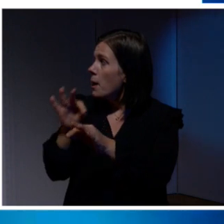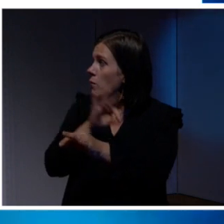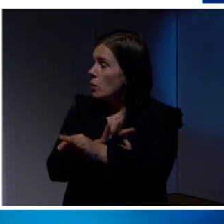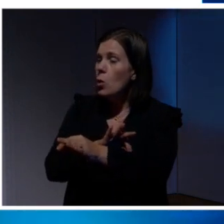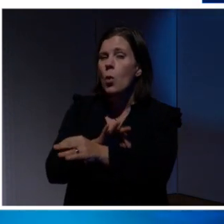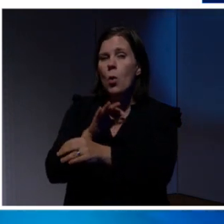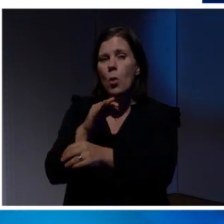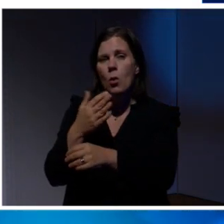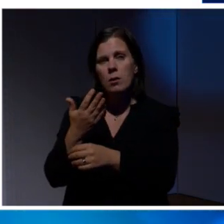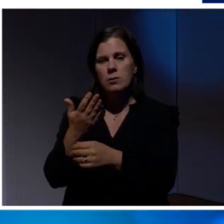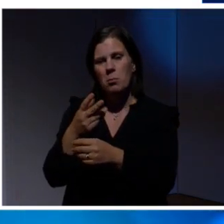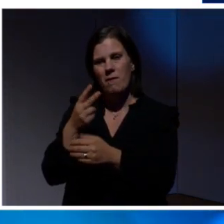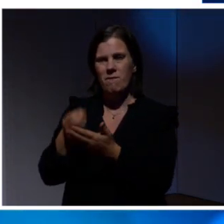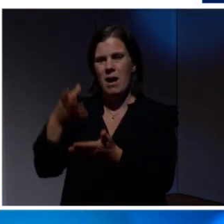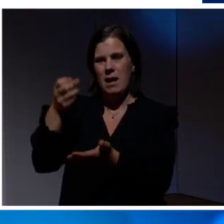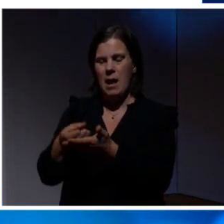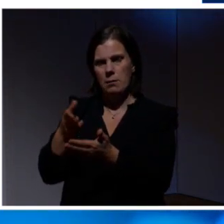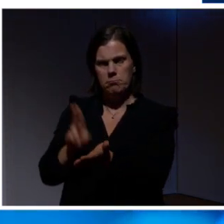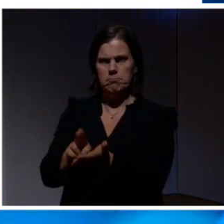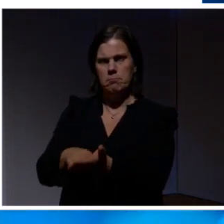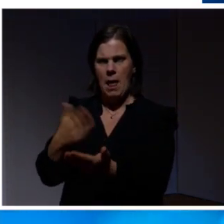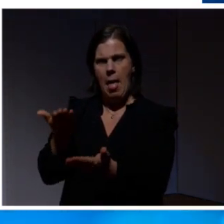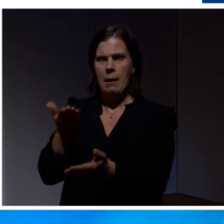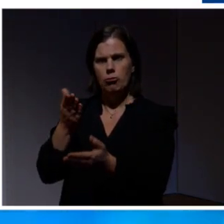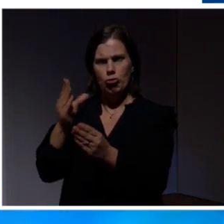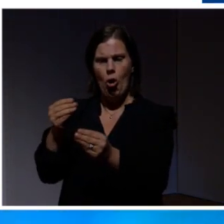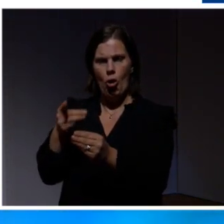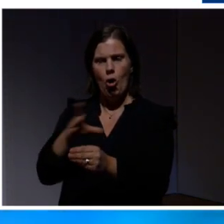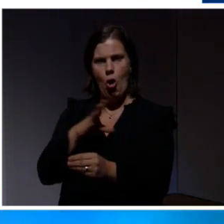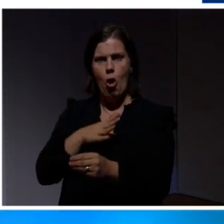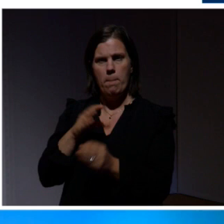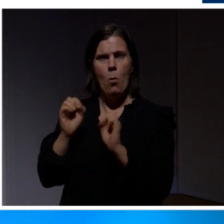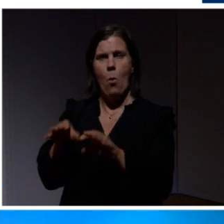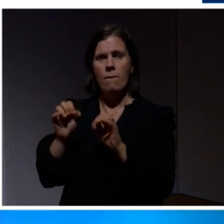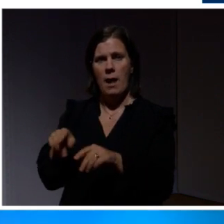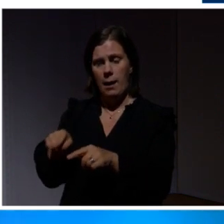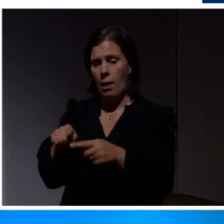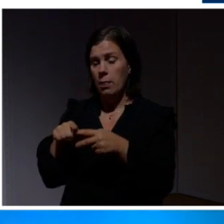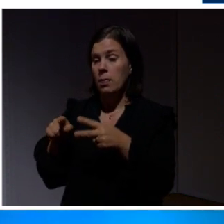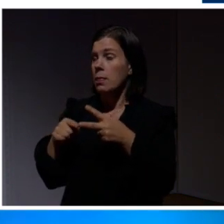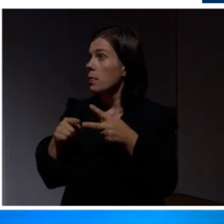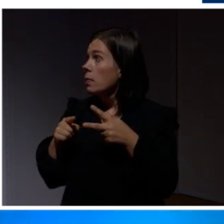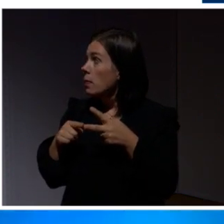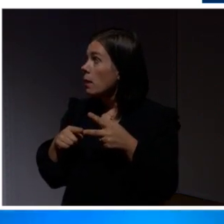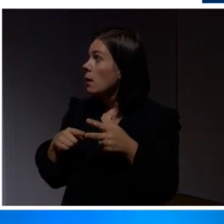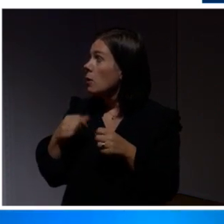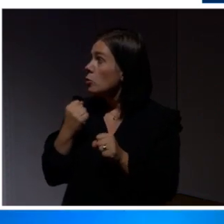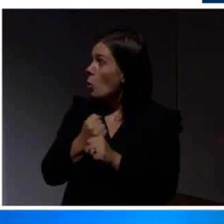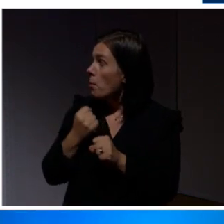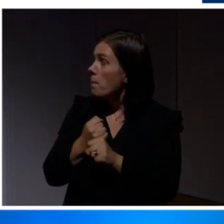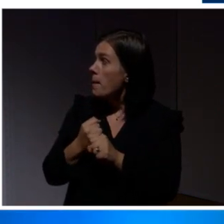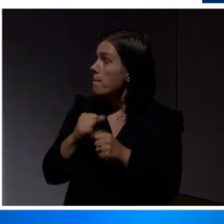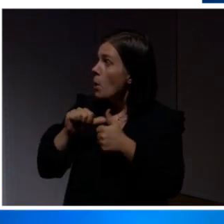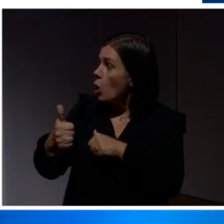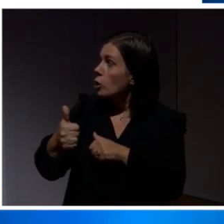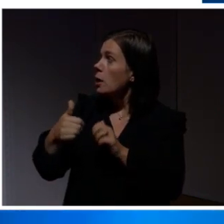proving the value of AI. Have we been able to demonstrate that, yes, this has effect? Challenges in working with partners and